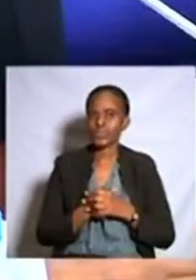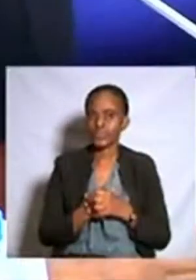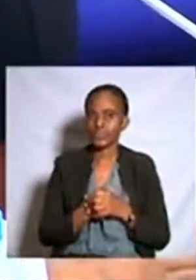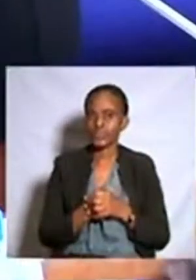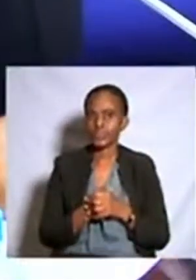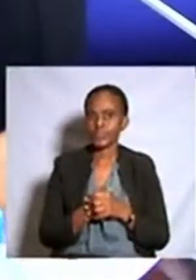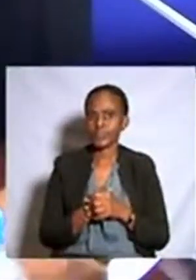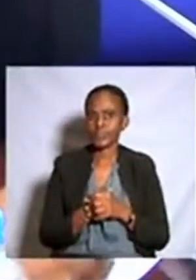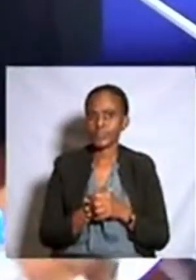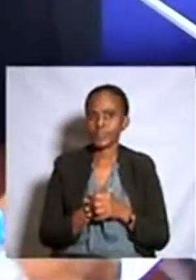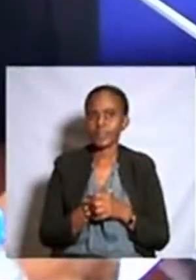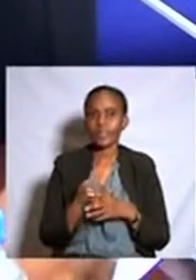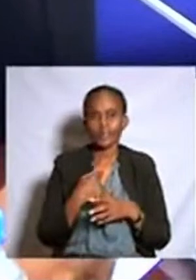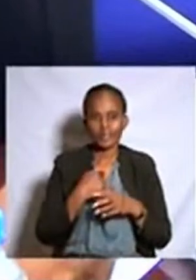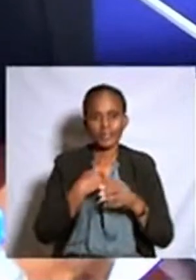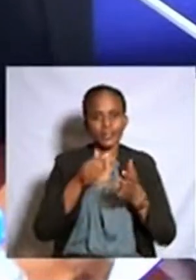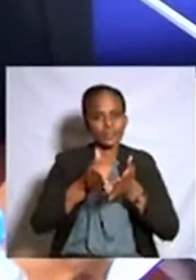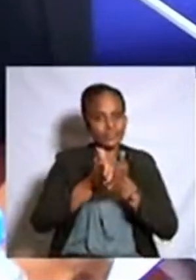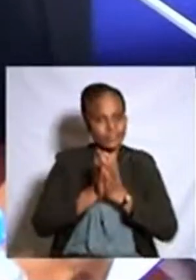Let me ask the